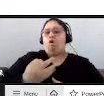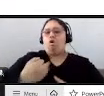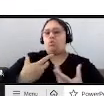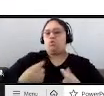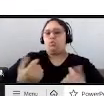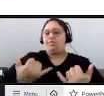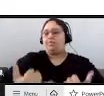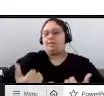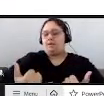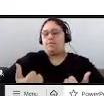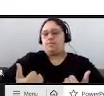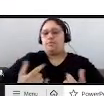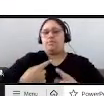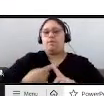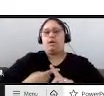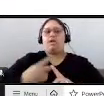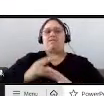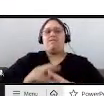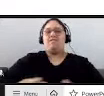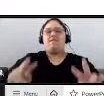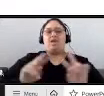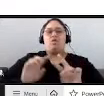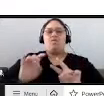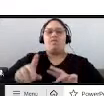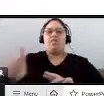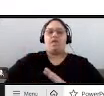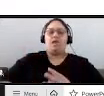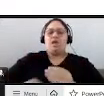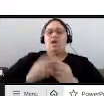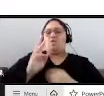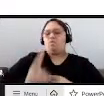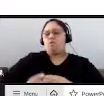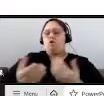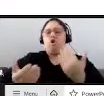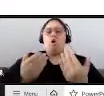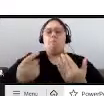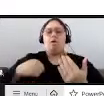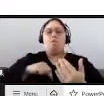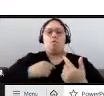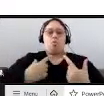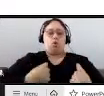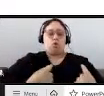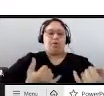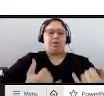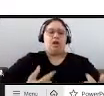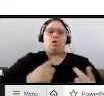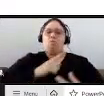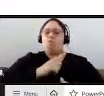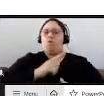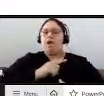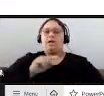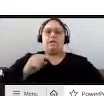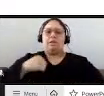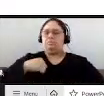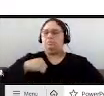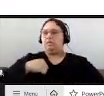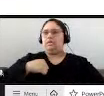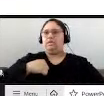now? And what value is that going to add compared to what we are doing? Because to